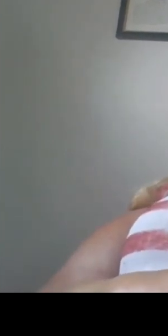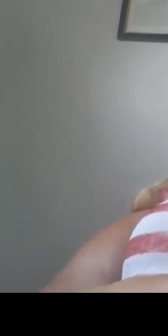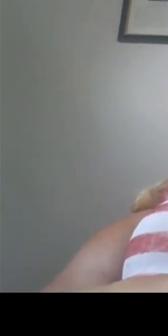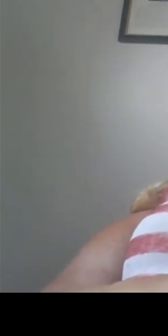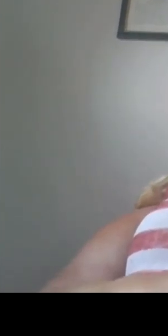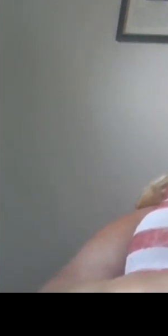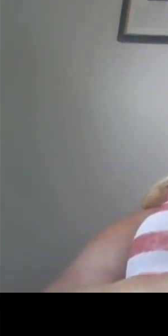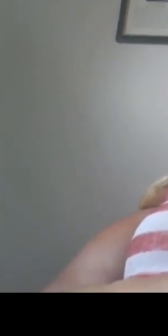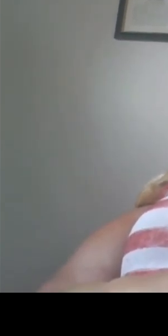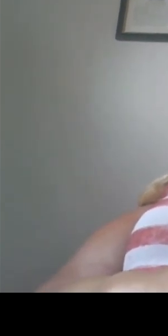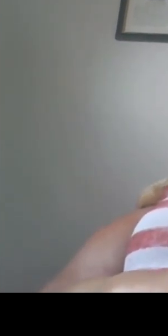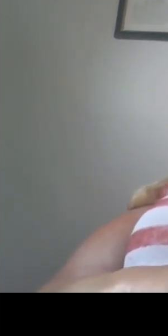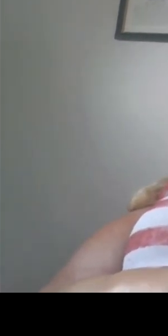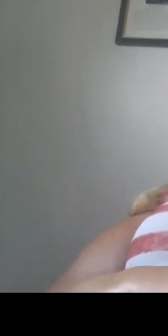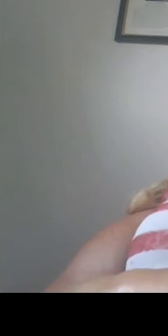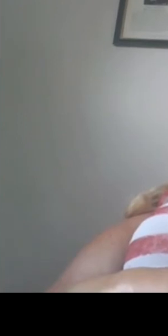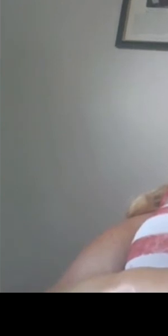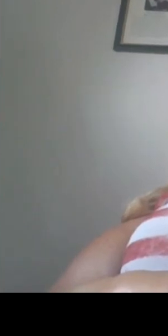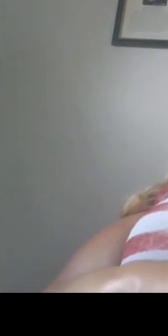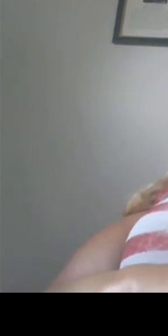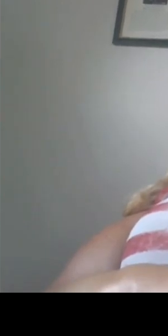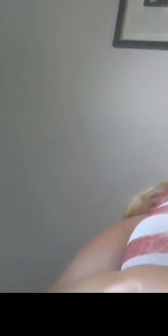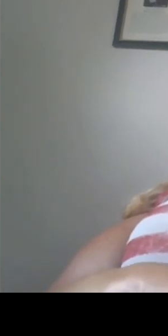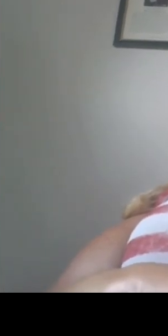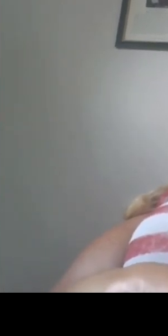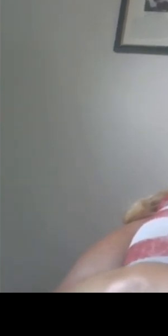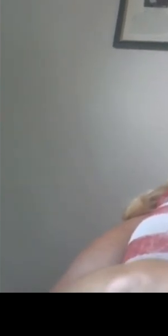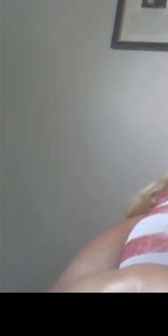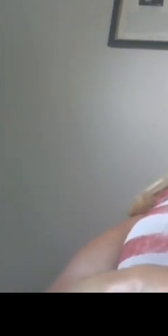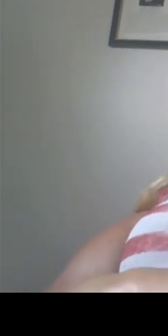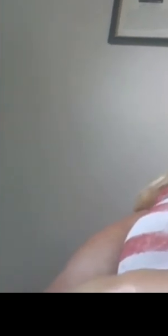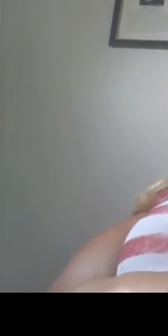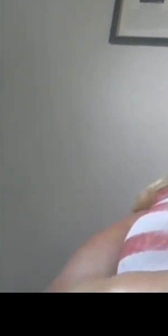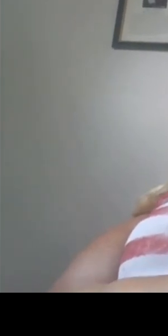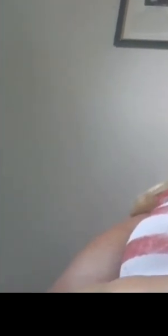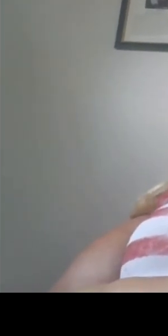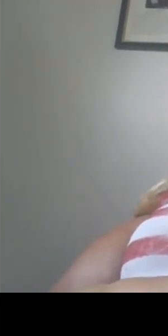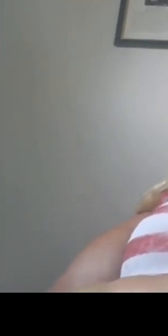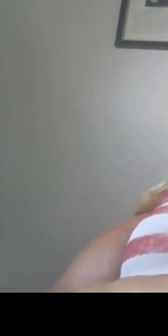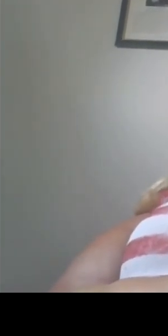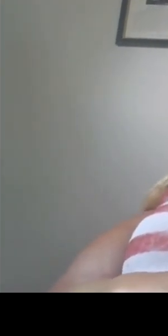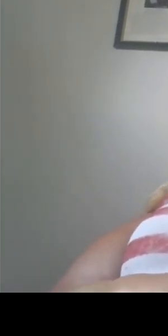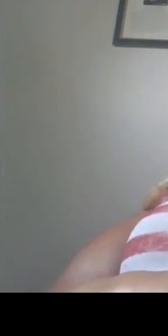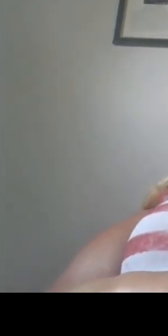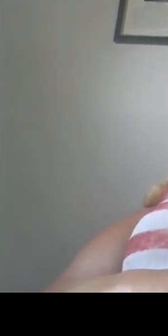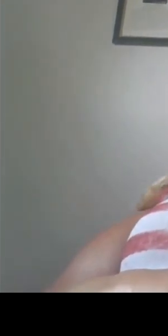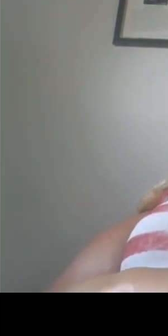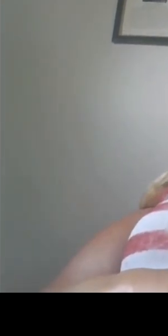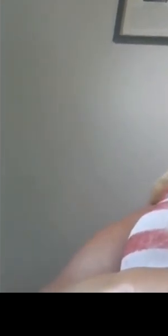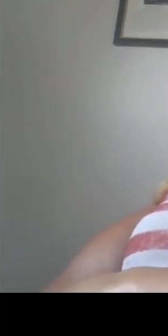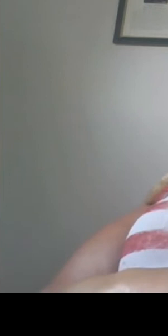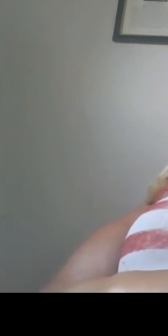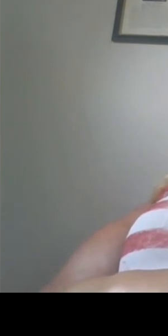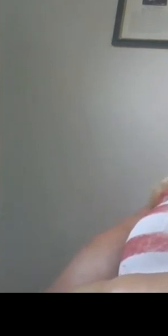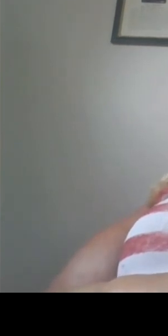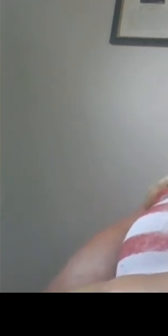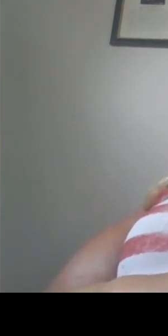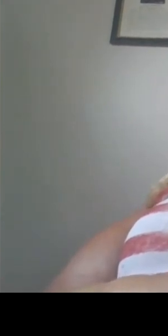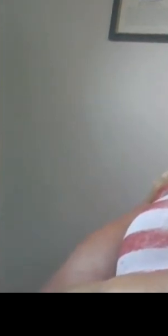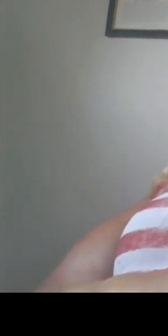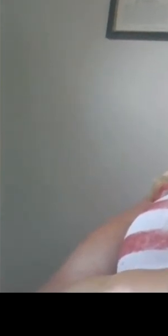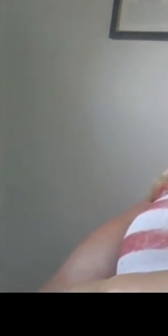have to fill out that form. But if you do, if you are the one that's also going to be filling out, signing, then